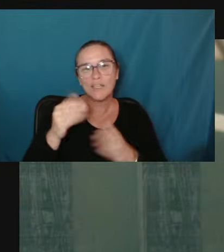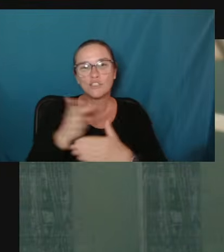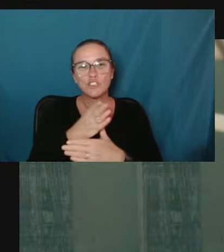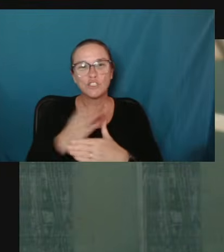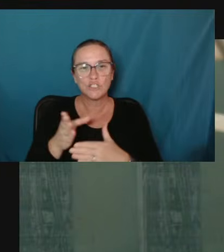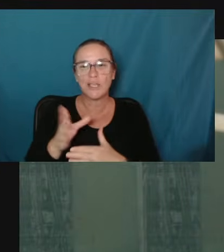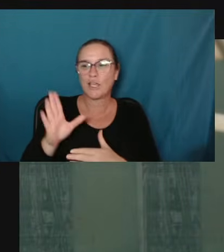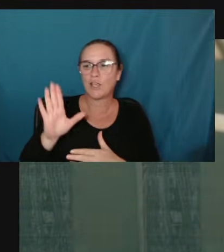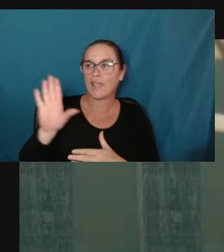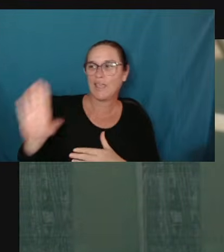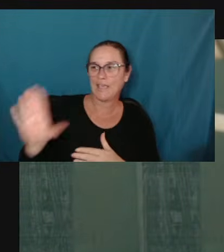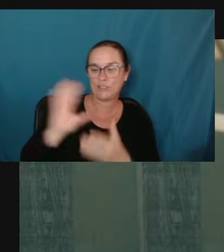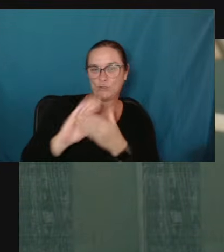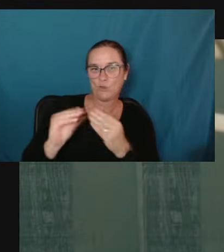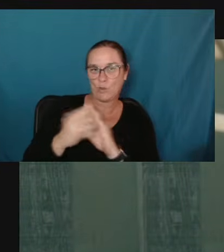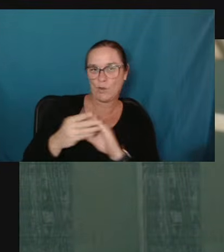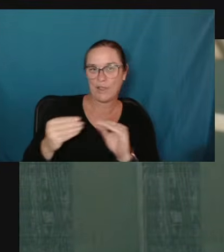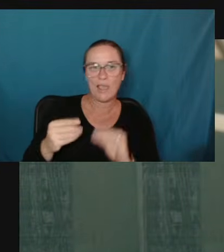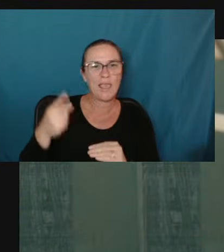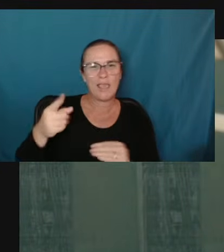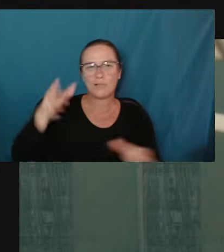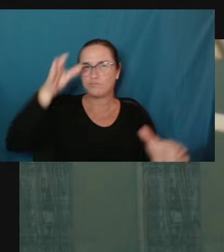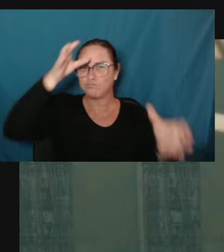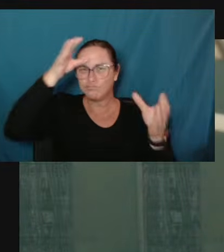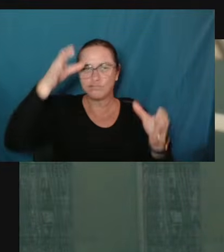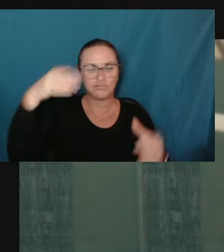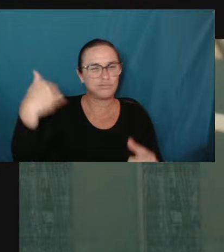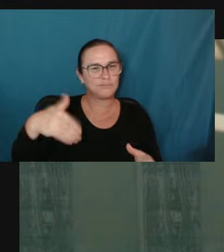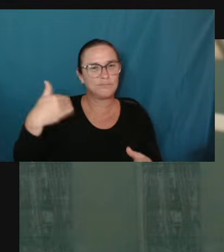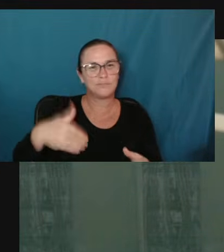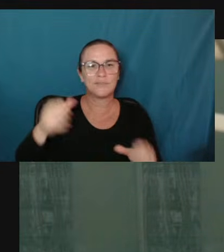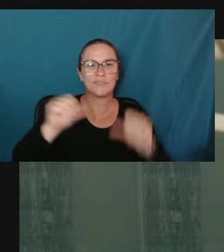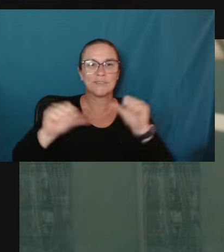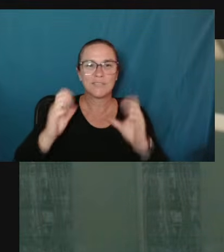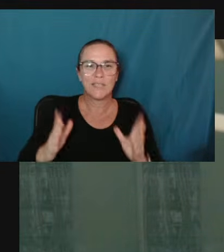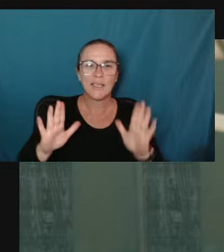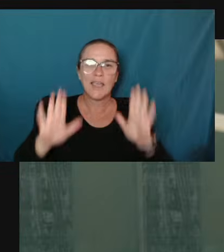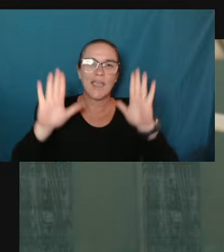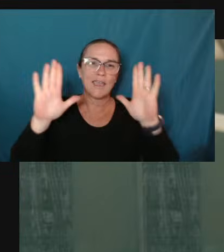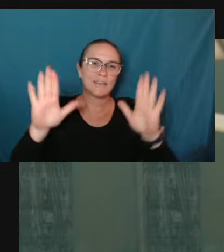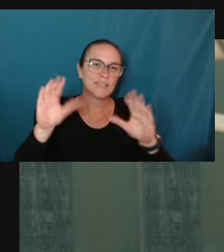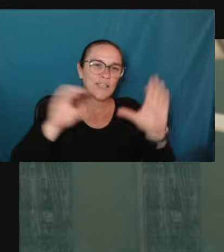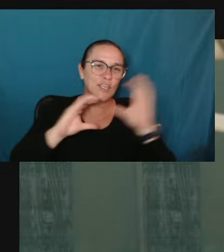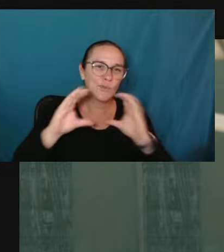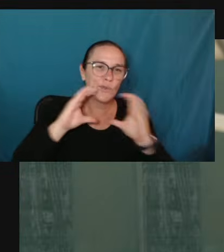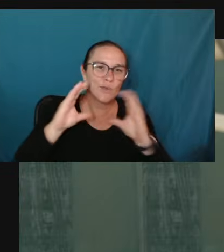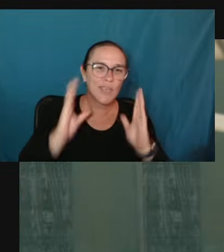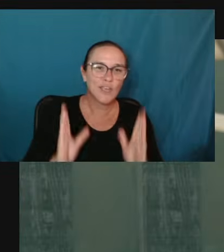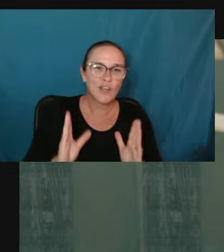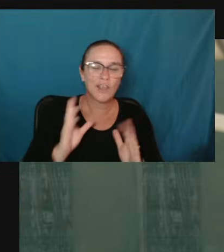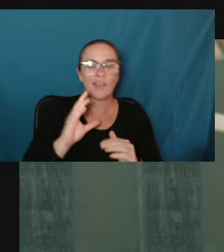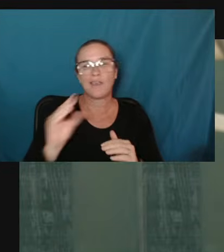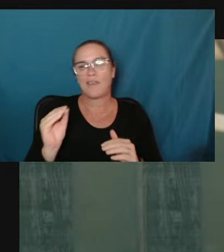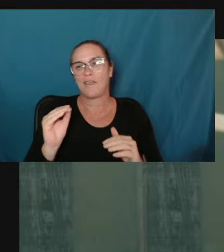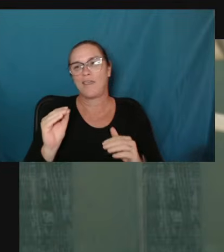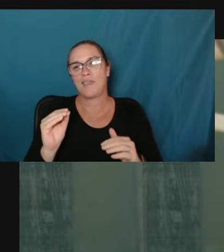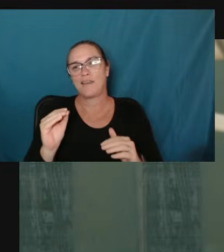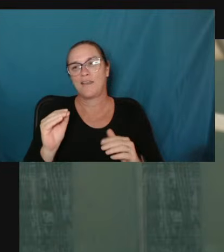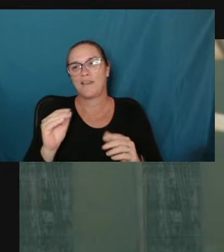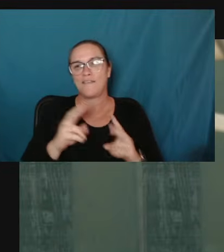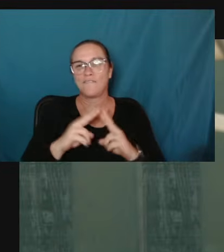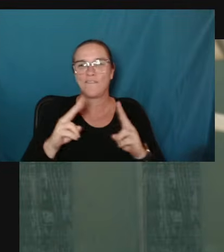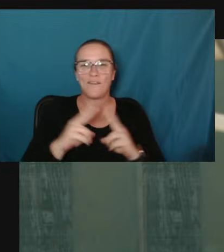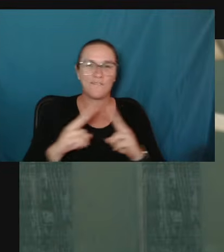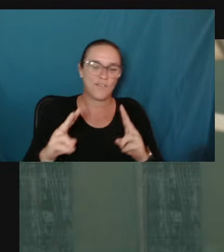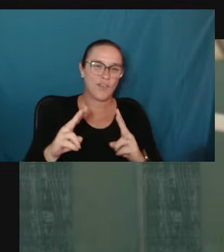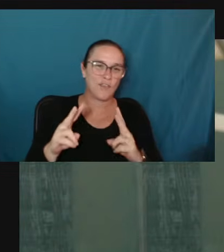has given to me. He's a brilliant scientist, excellent communicator, and just very, very down to earth. And as we shall